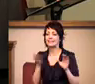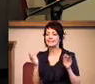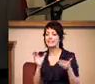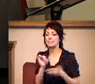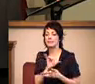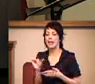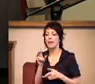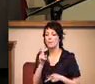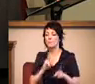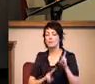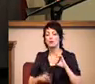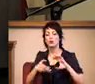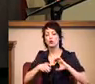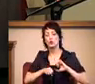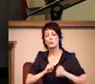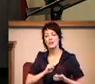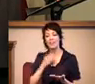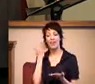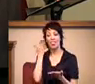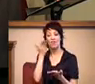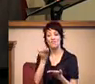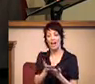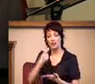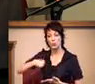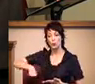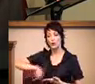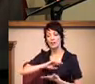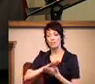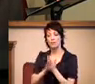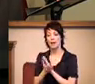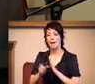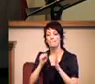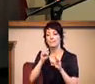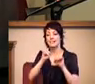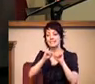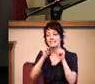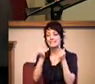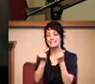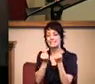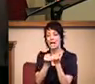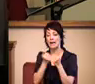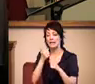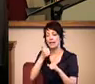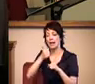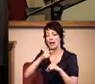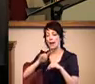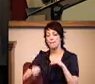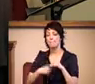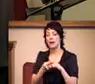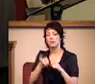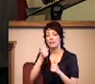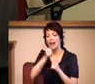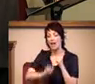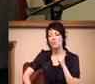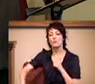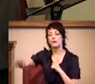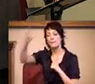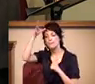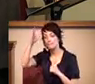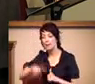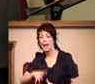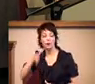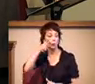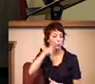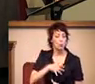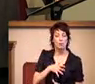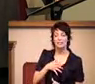are mourning the fact that we've become a society that is about every man, woman, or child